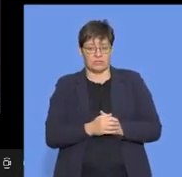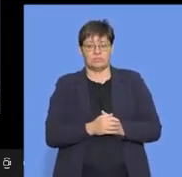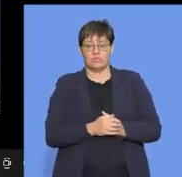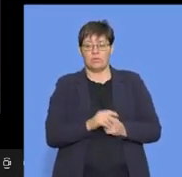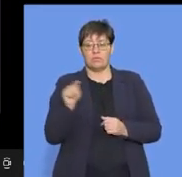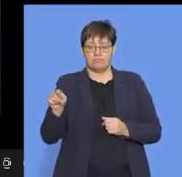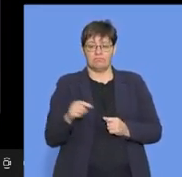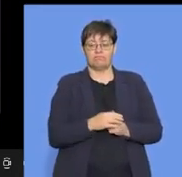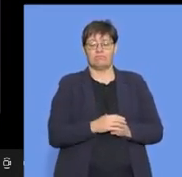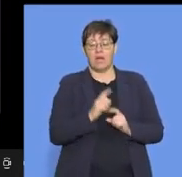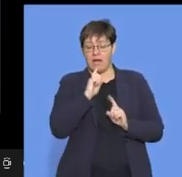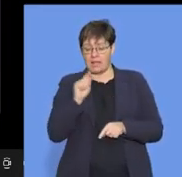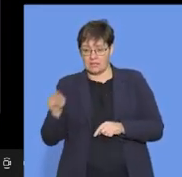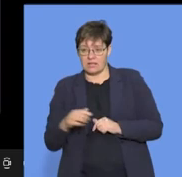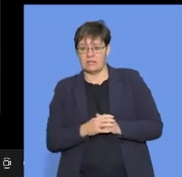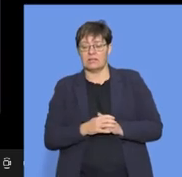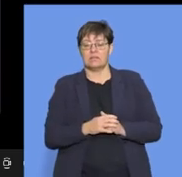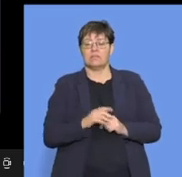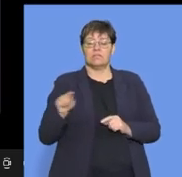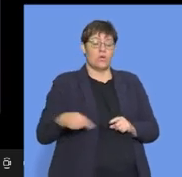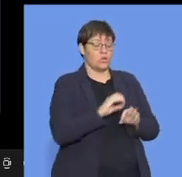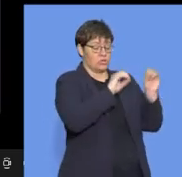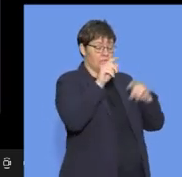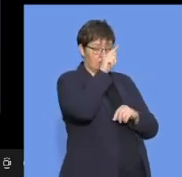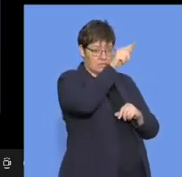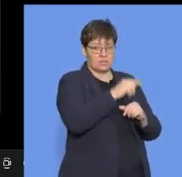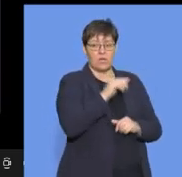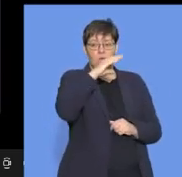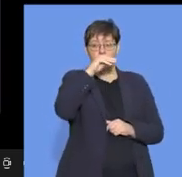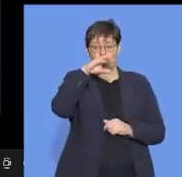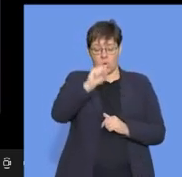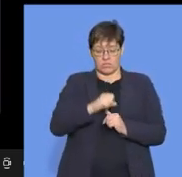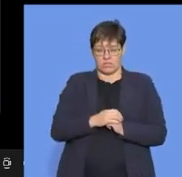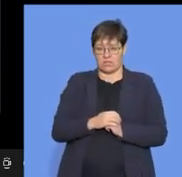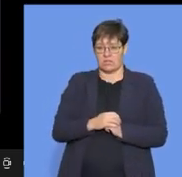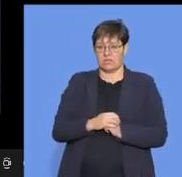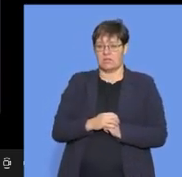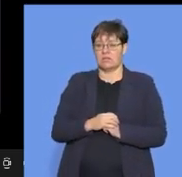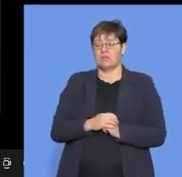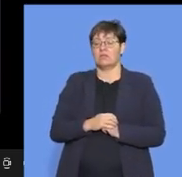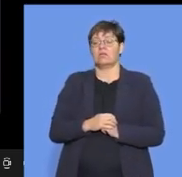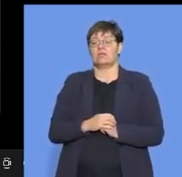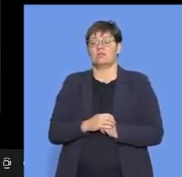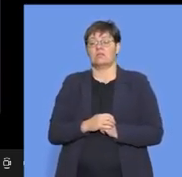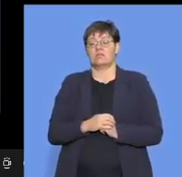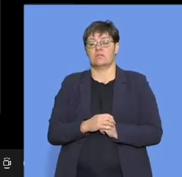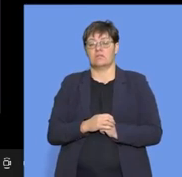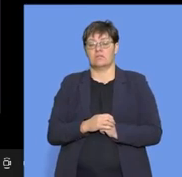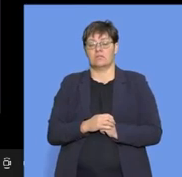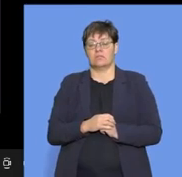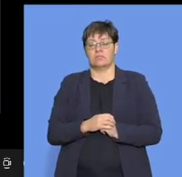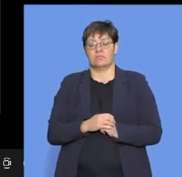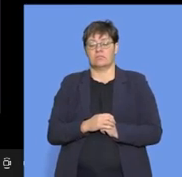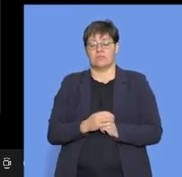function cos of this answer here. So let's do that quickly. So it will be shift cos, and we want the second